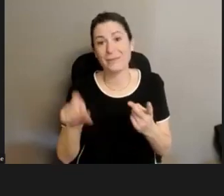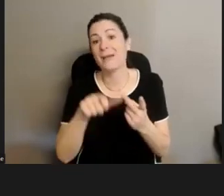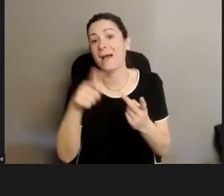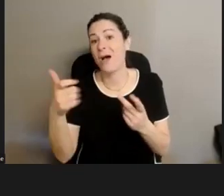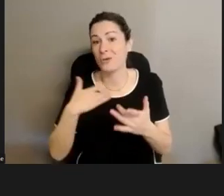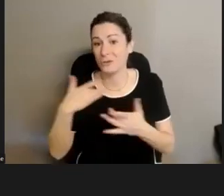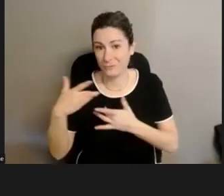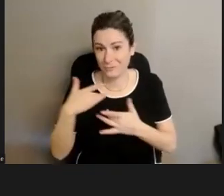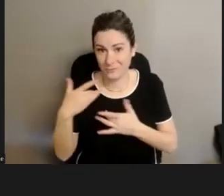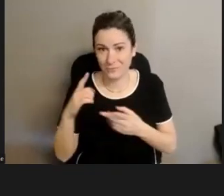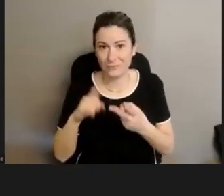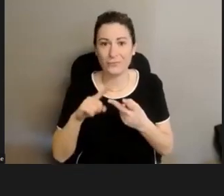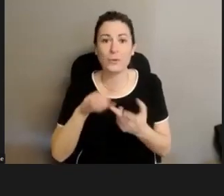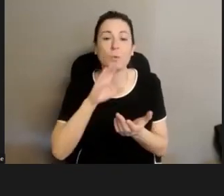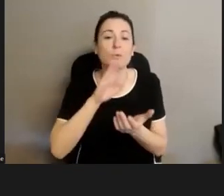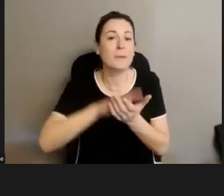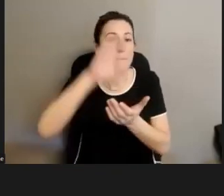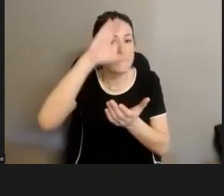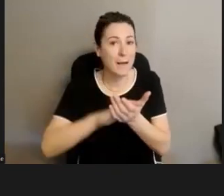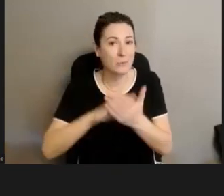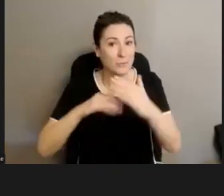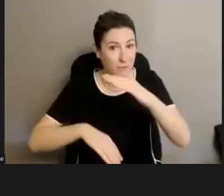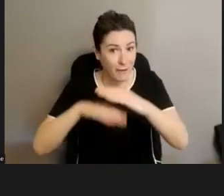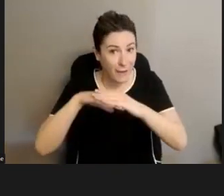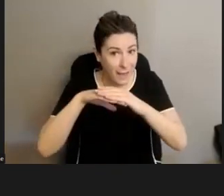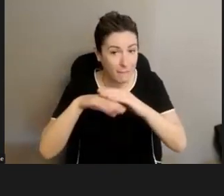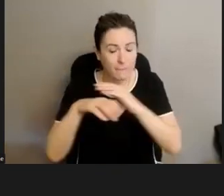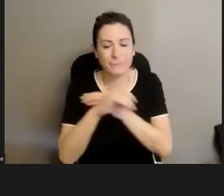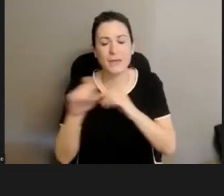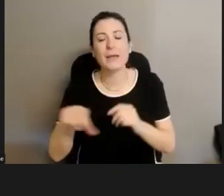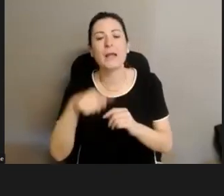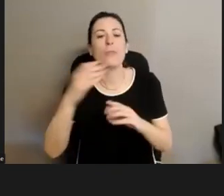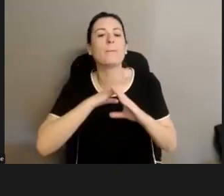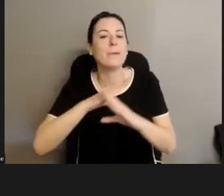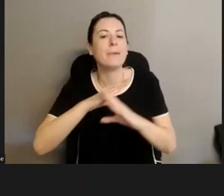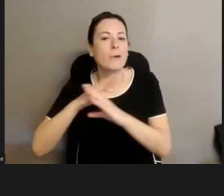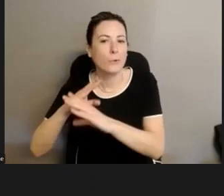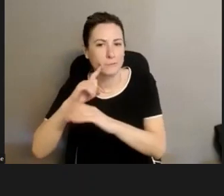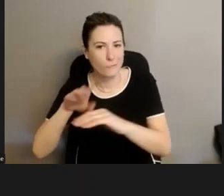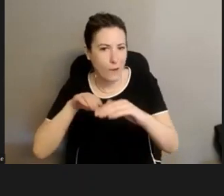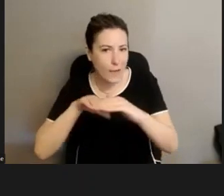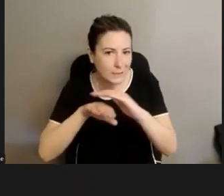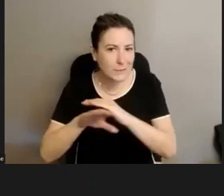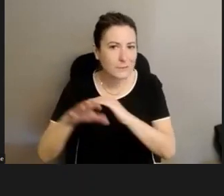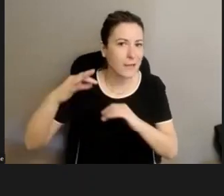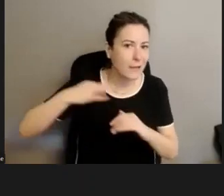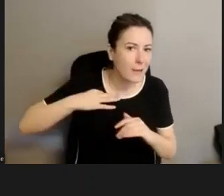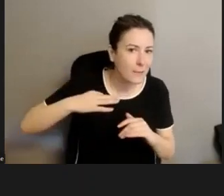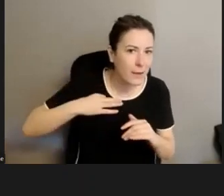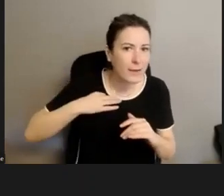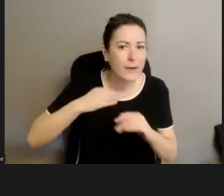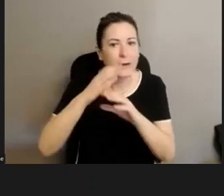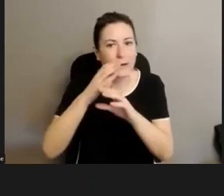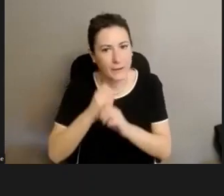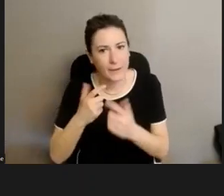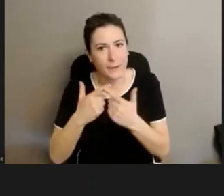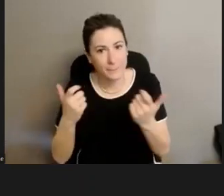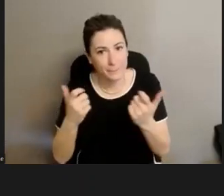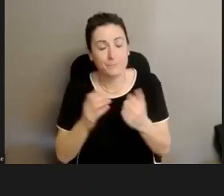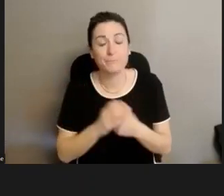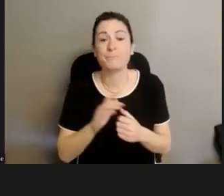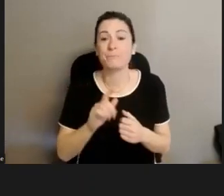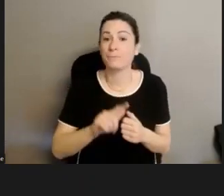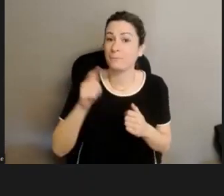and administrative barriers to accessing it. So Michelle, do you have any thoughts to add here?